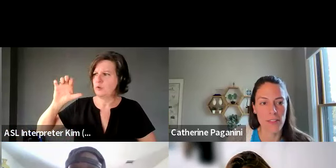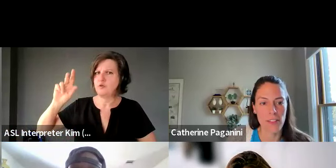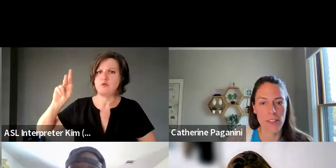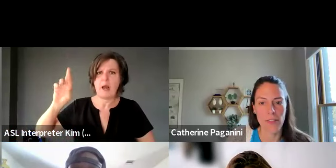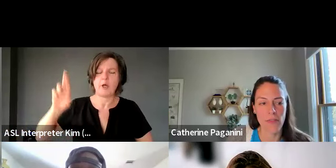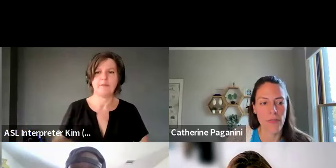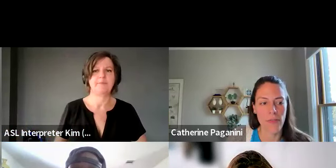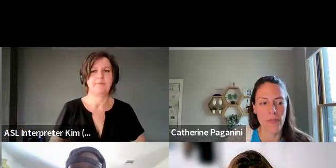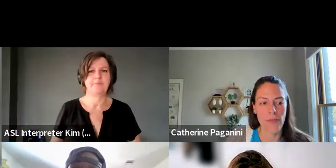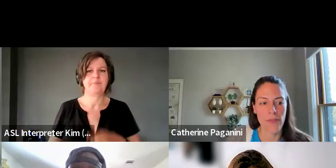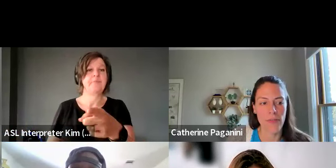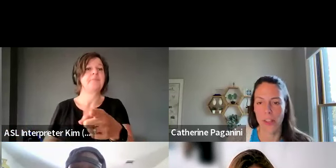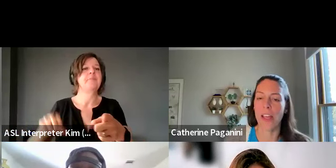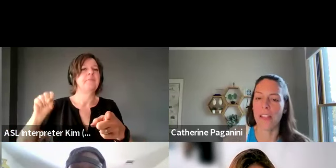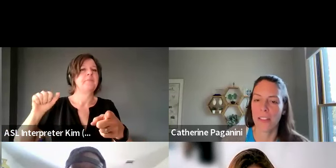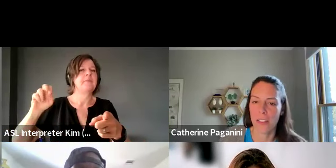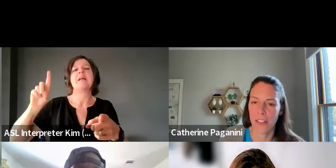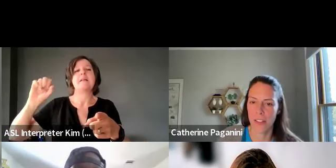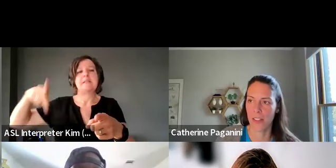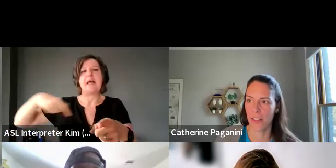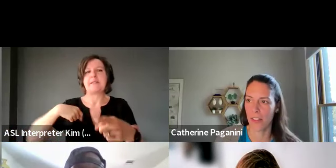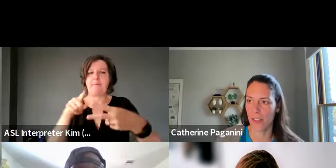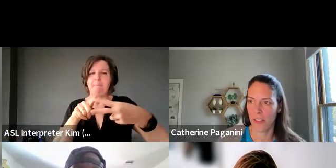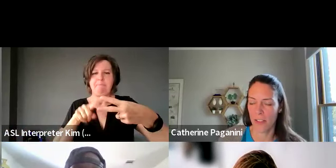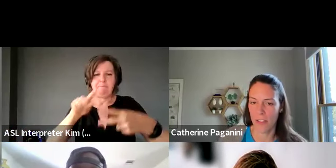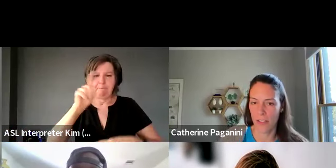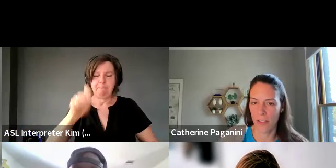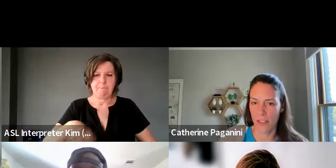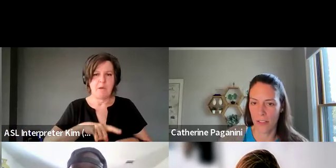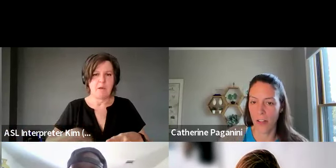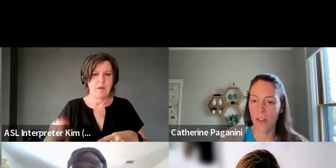I have a couple of questions, but I think I'll bring you on Slack.